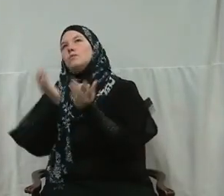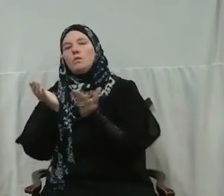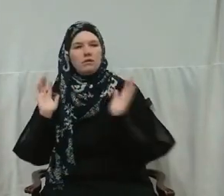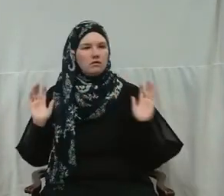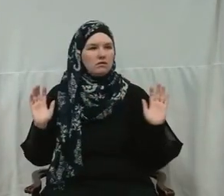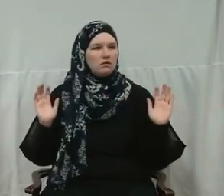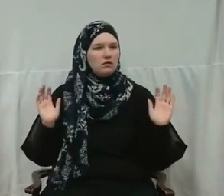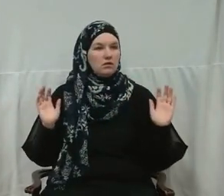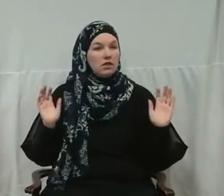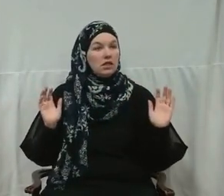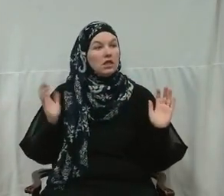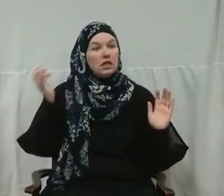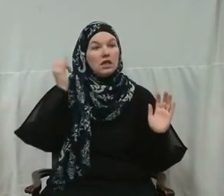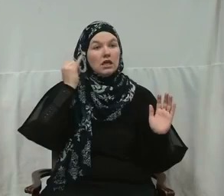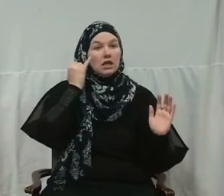If you don't think you need